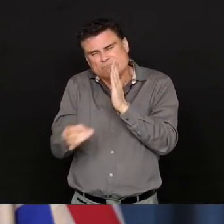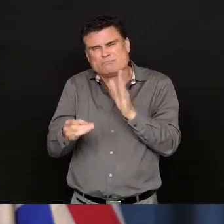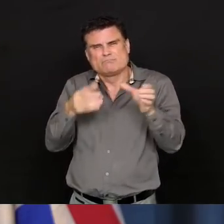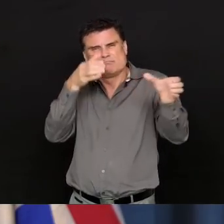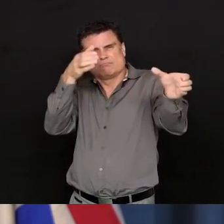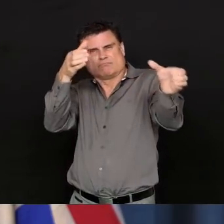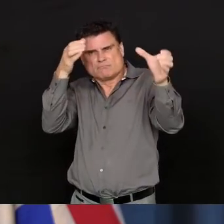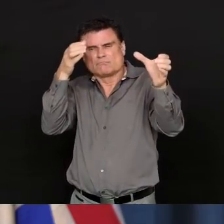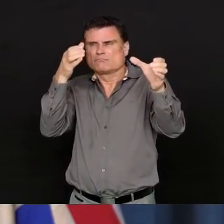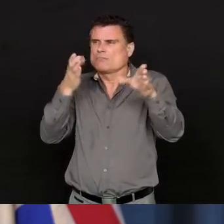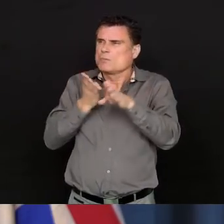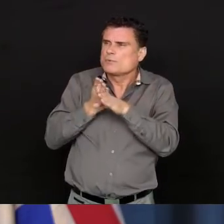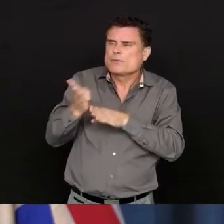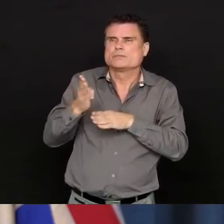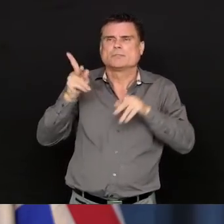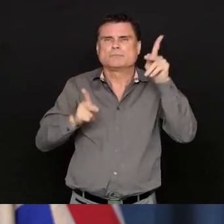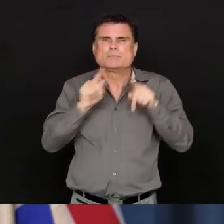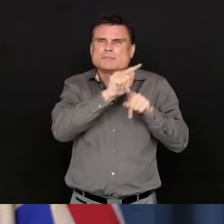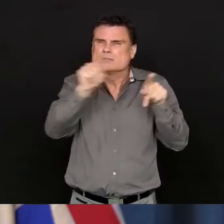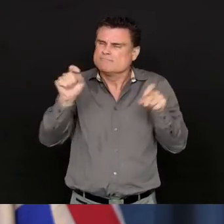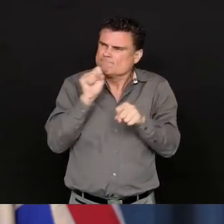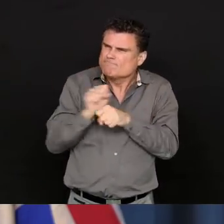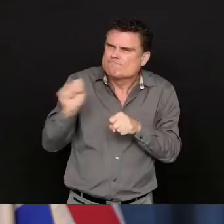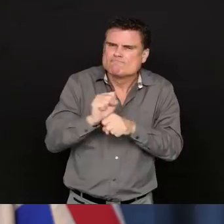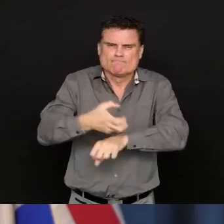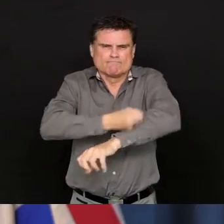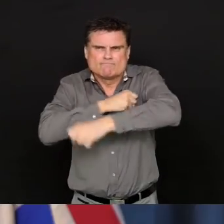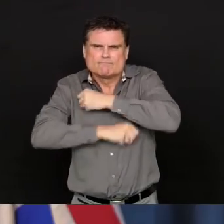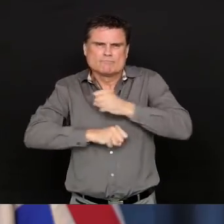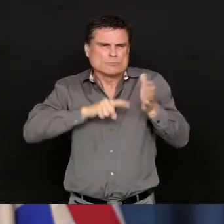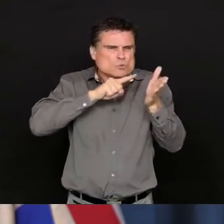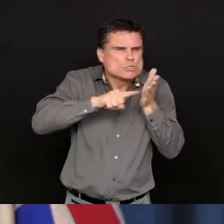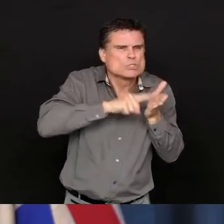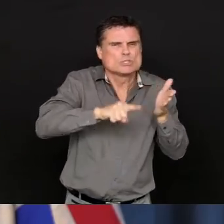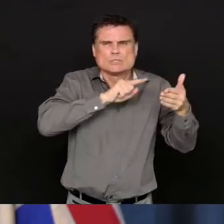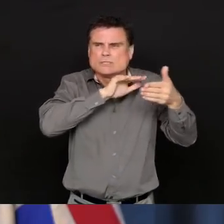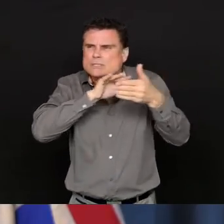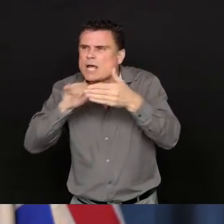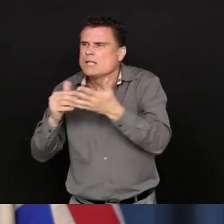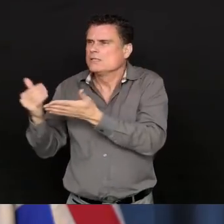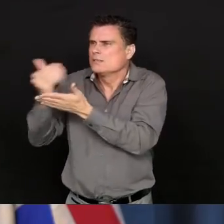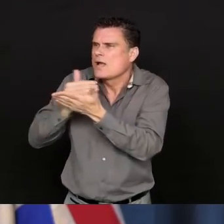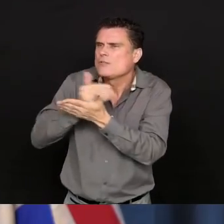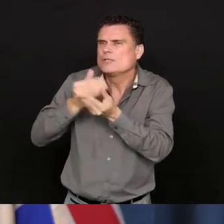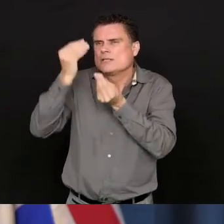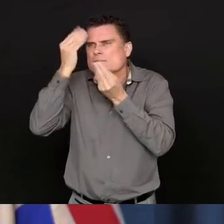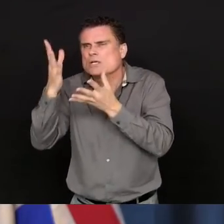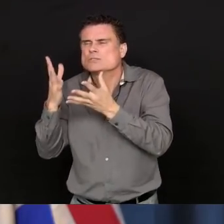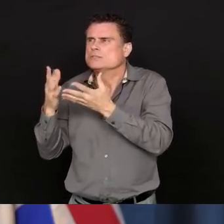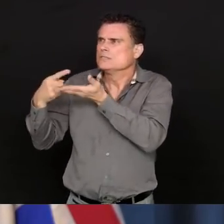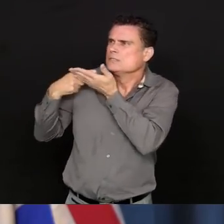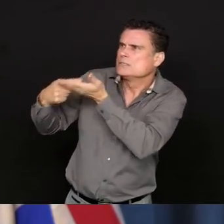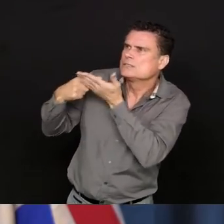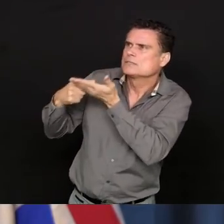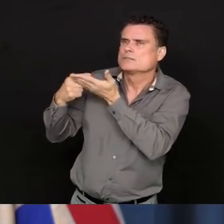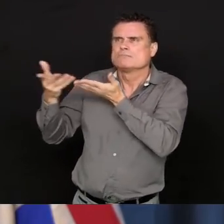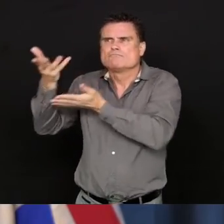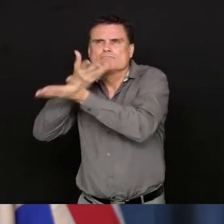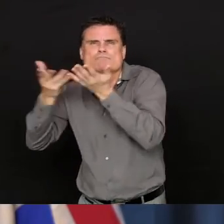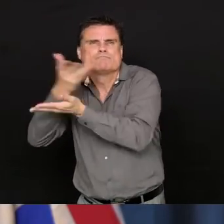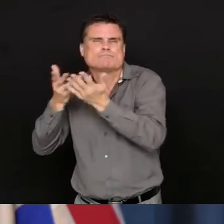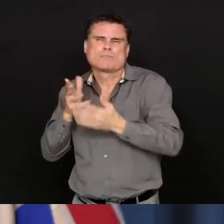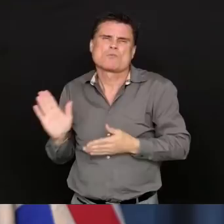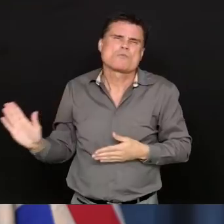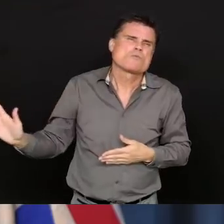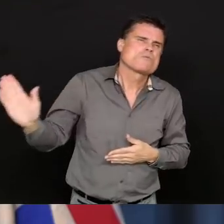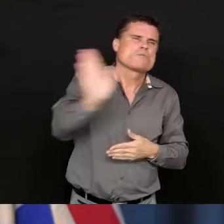them with our colleagues around the world and across the country. And I just want to say this is really an important part of our toolkit